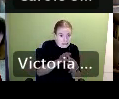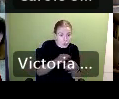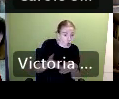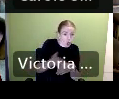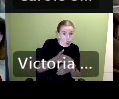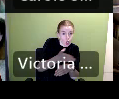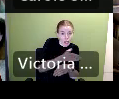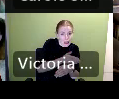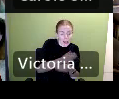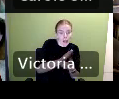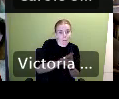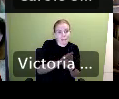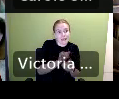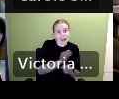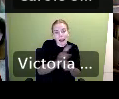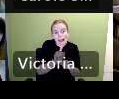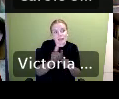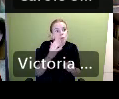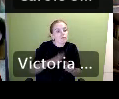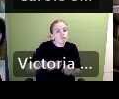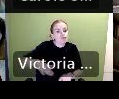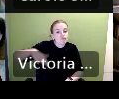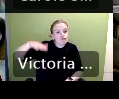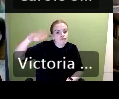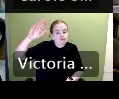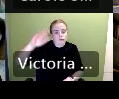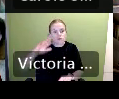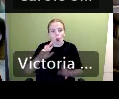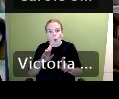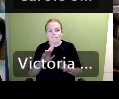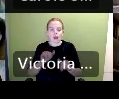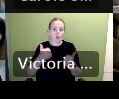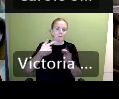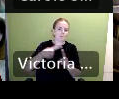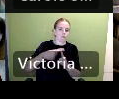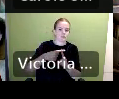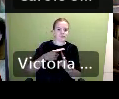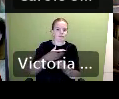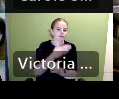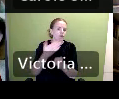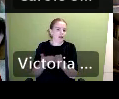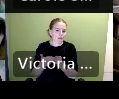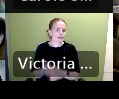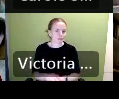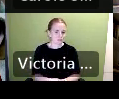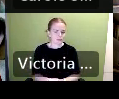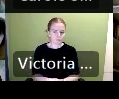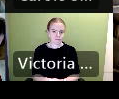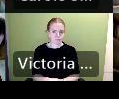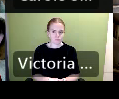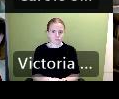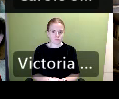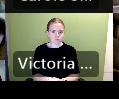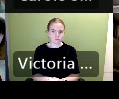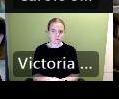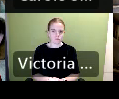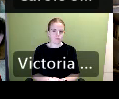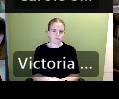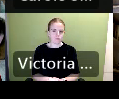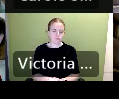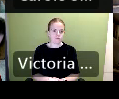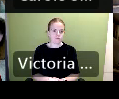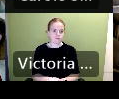course of their life. The bit I've just put in there as well is that however, and I'm not just saying this